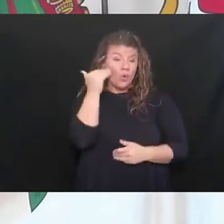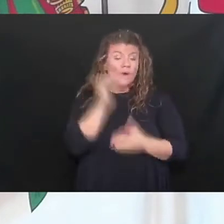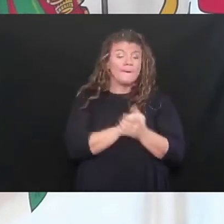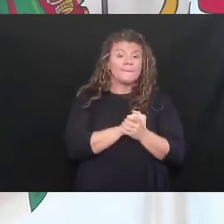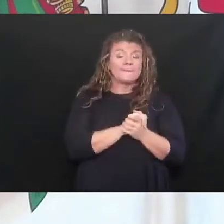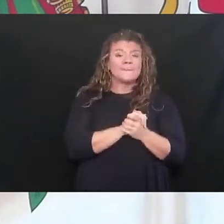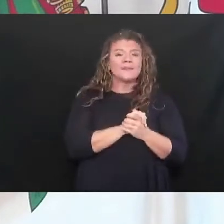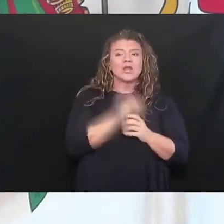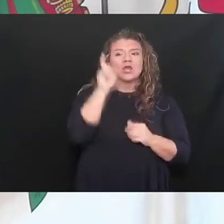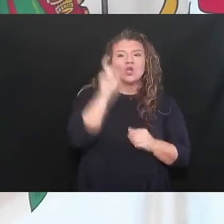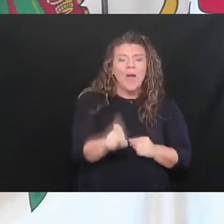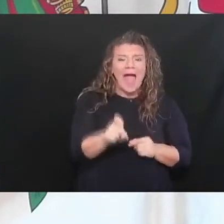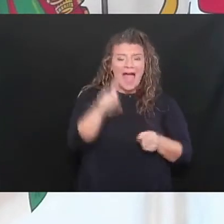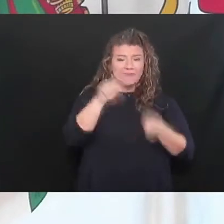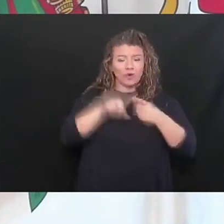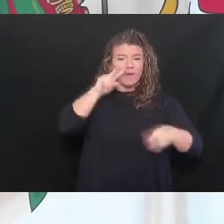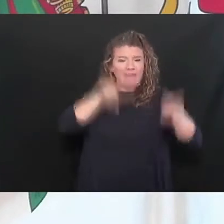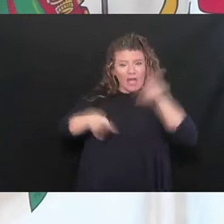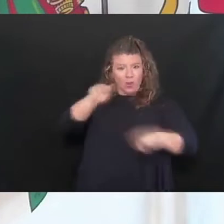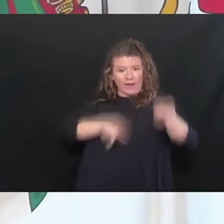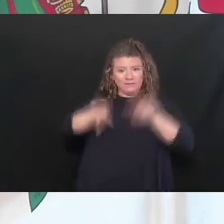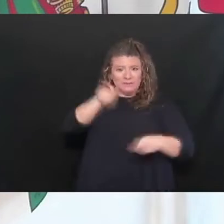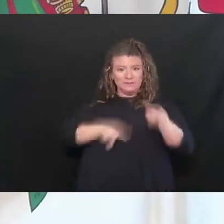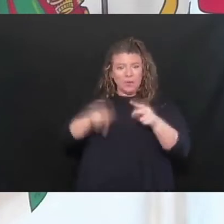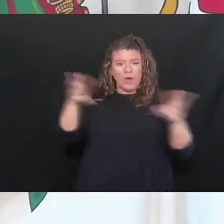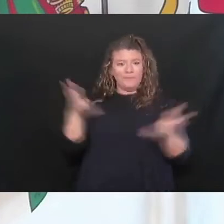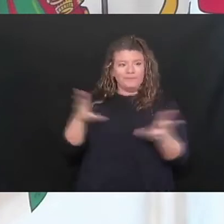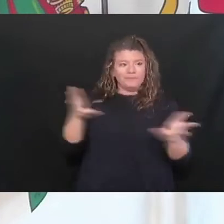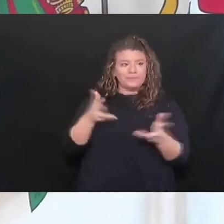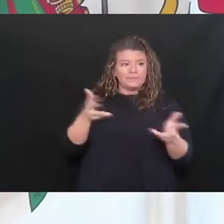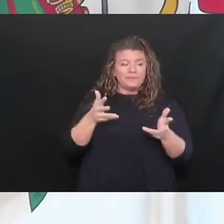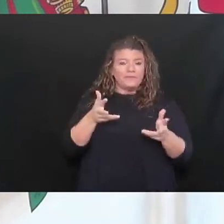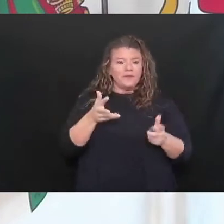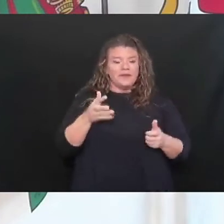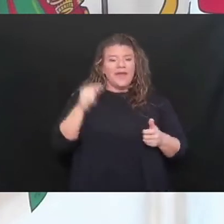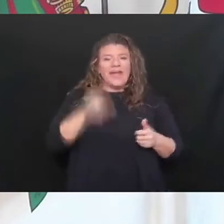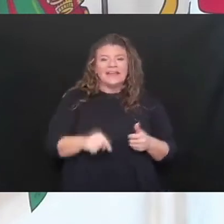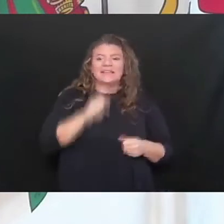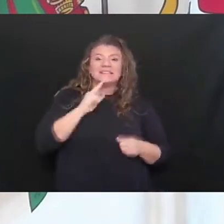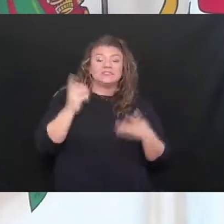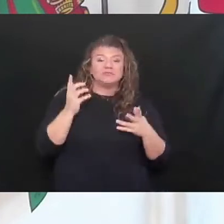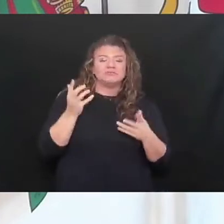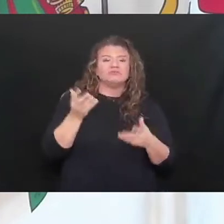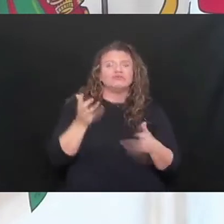You've got to evaluate just this, and this is all there is to it.